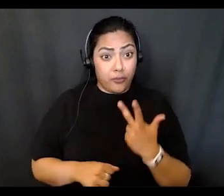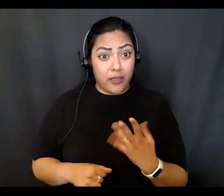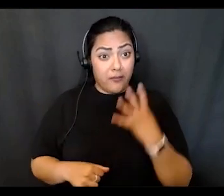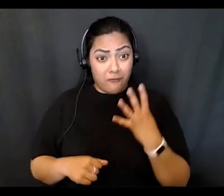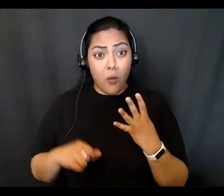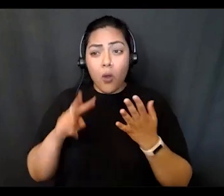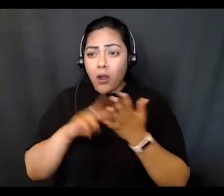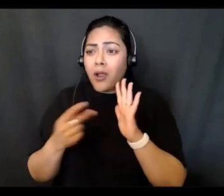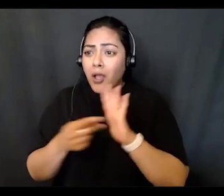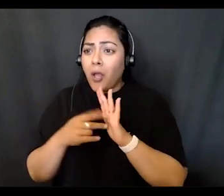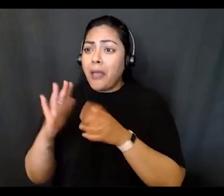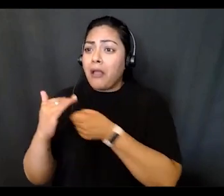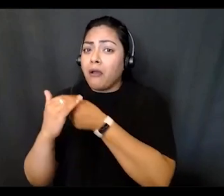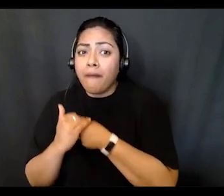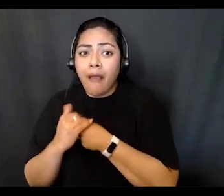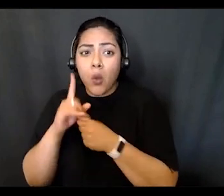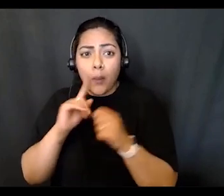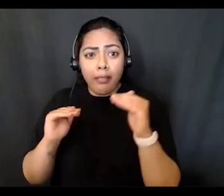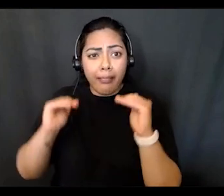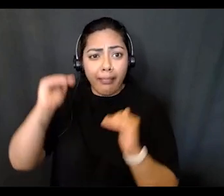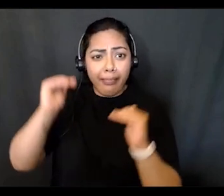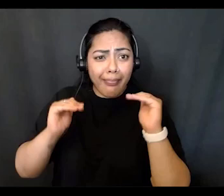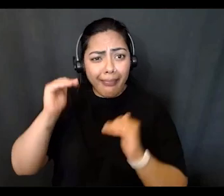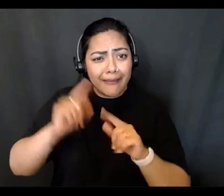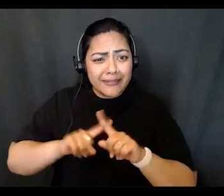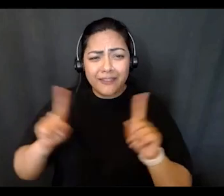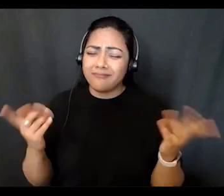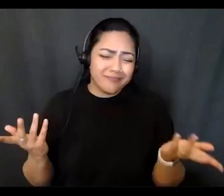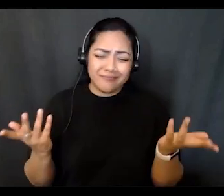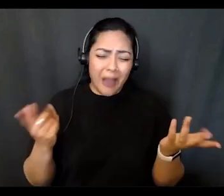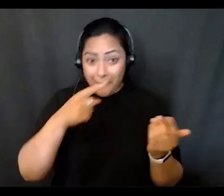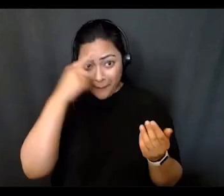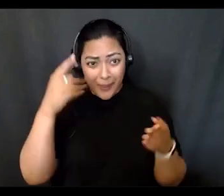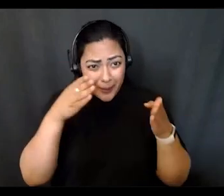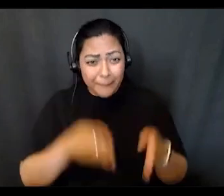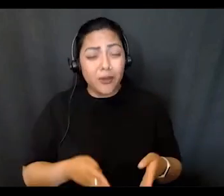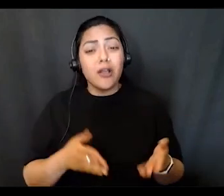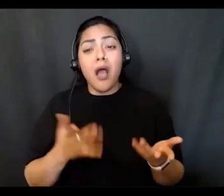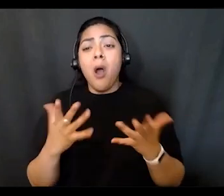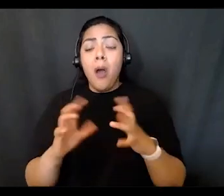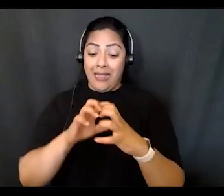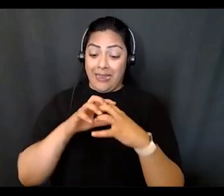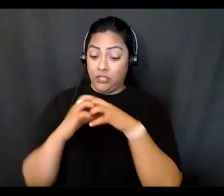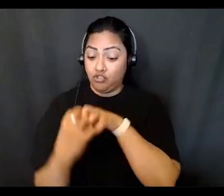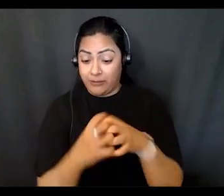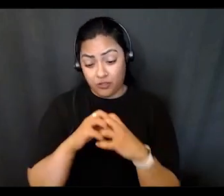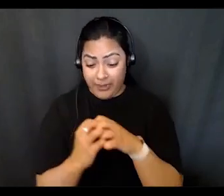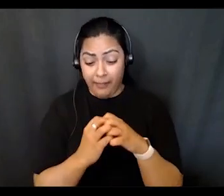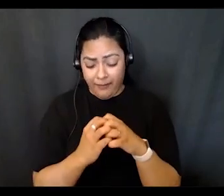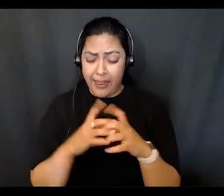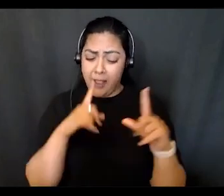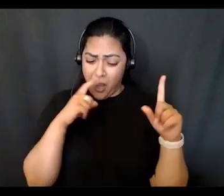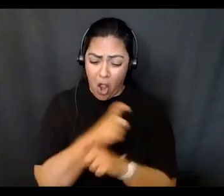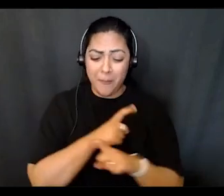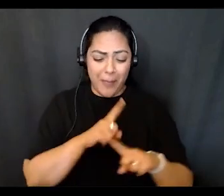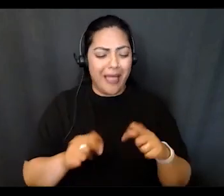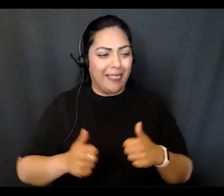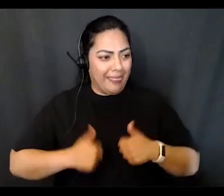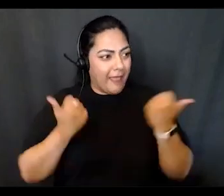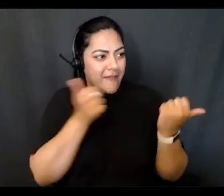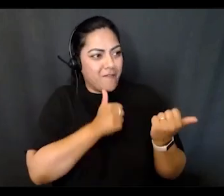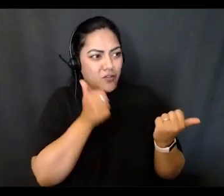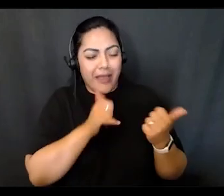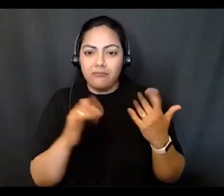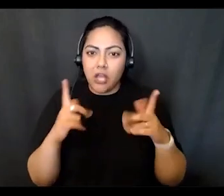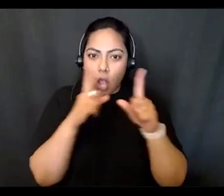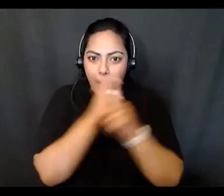impacting that particular Black person. And so intersectionality might make things feel complicated, but life is